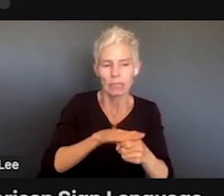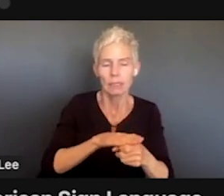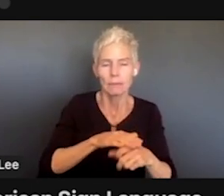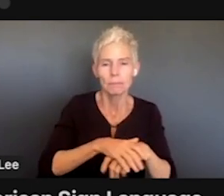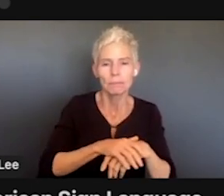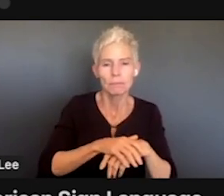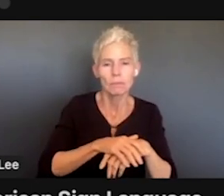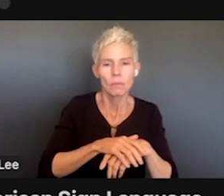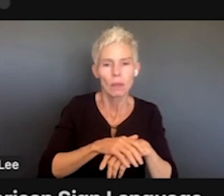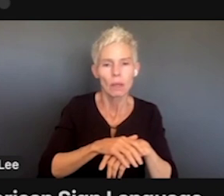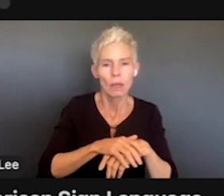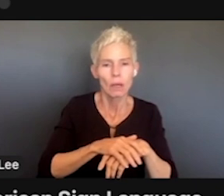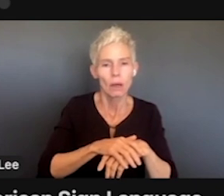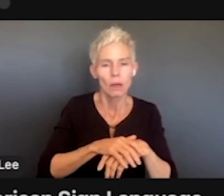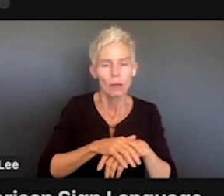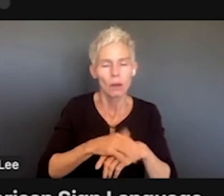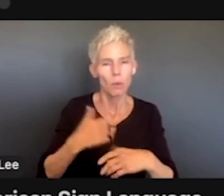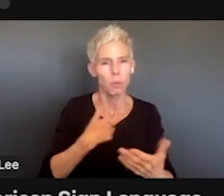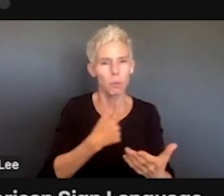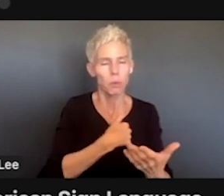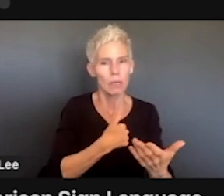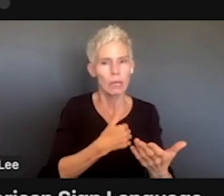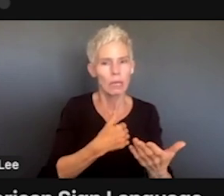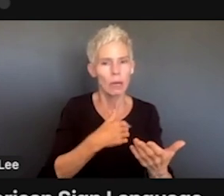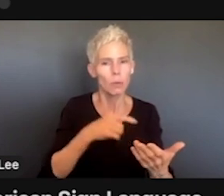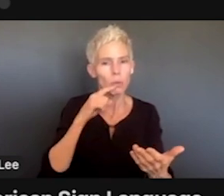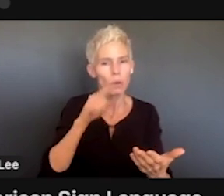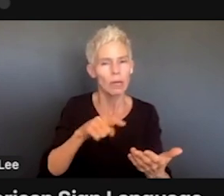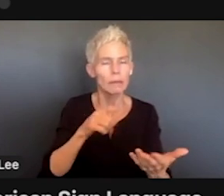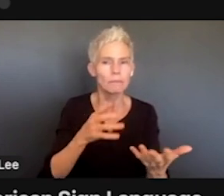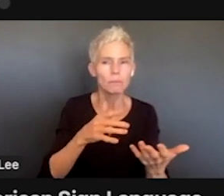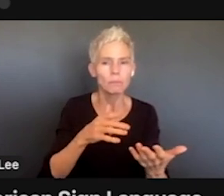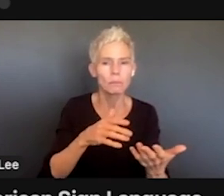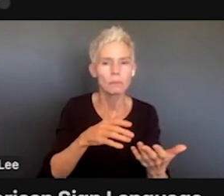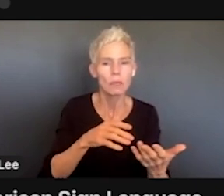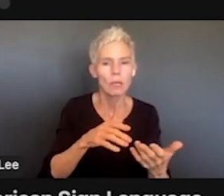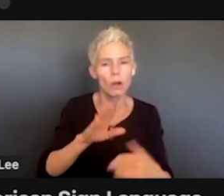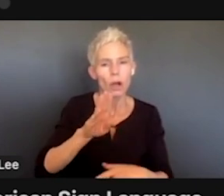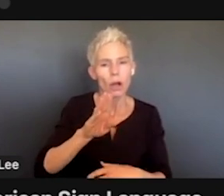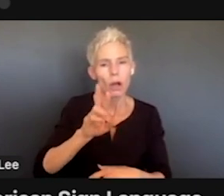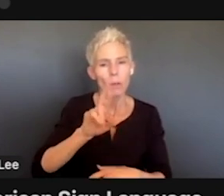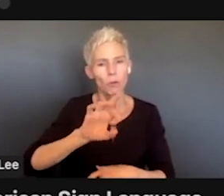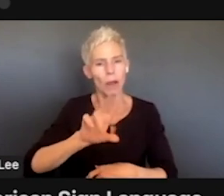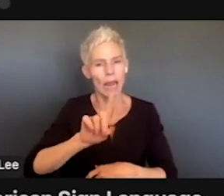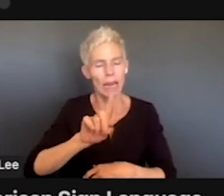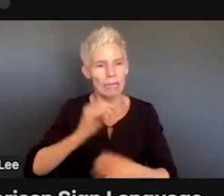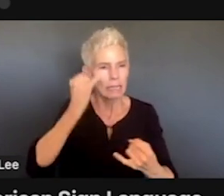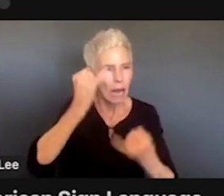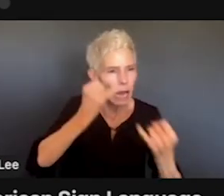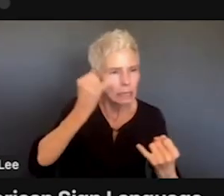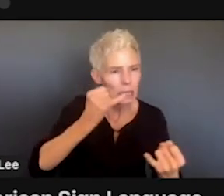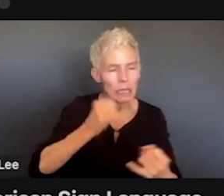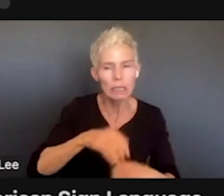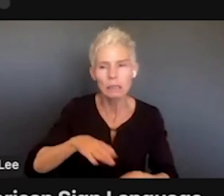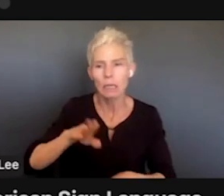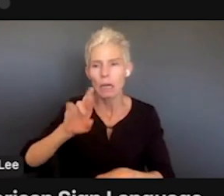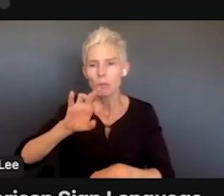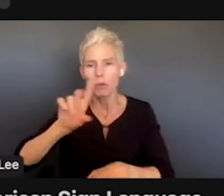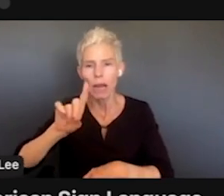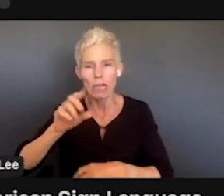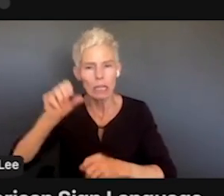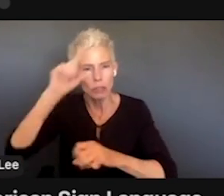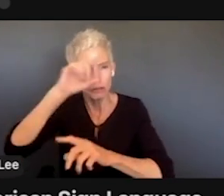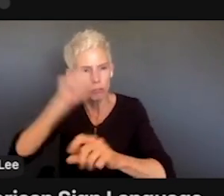we have what I would refer to as braided ideas, braided strategies